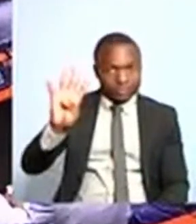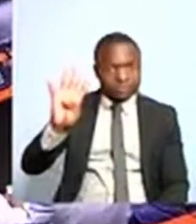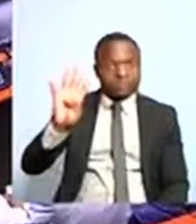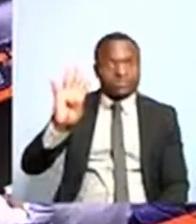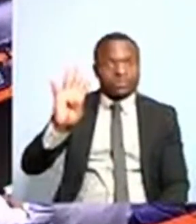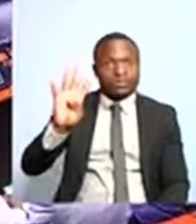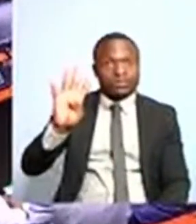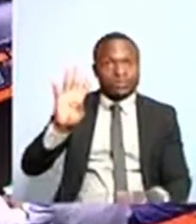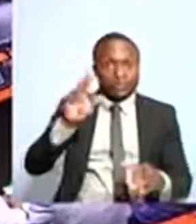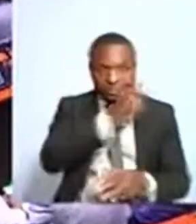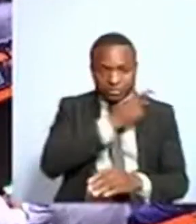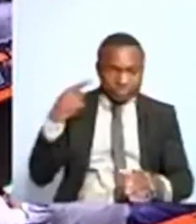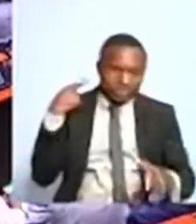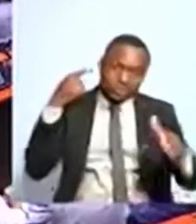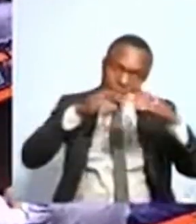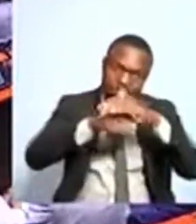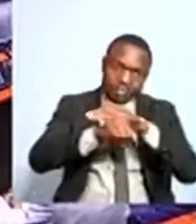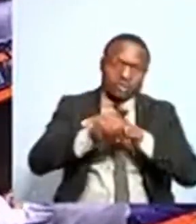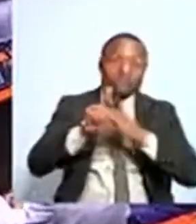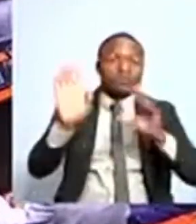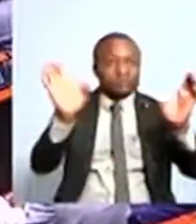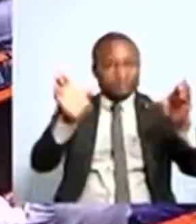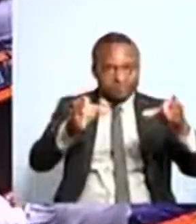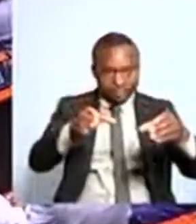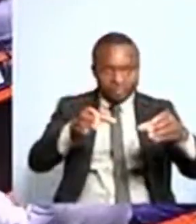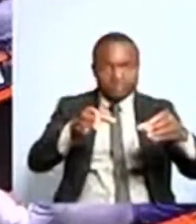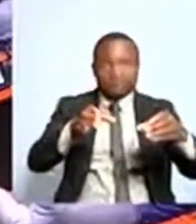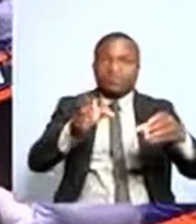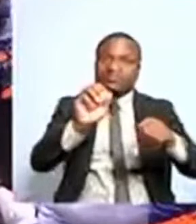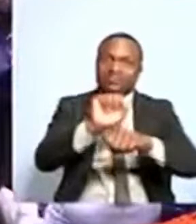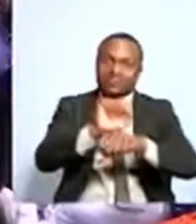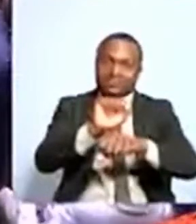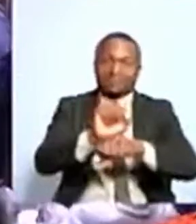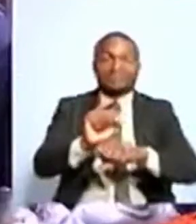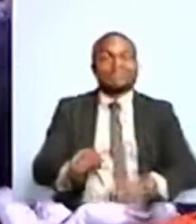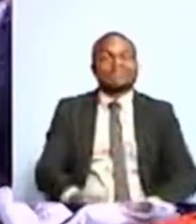the House will now resolve into committee.